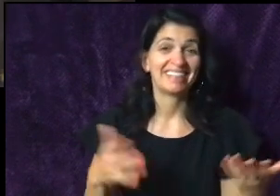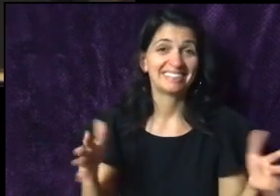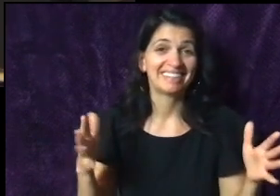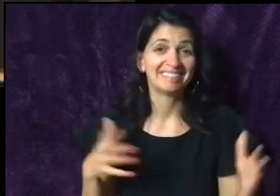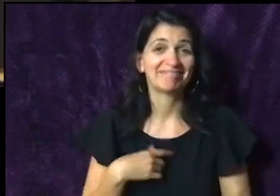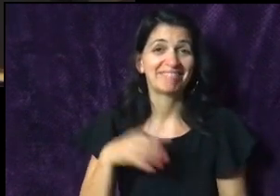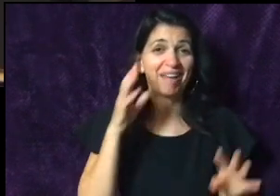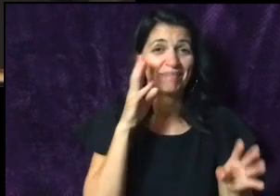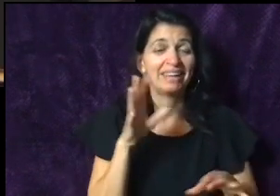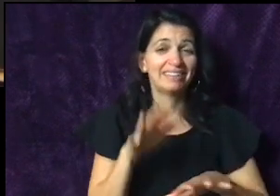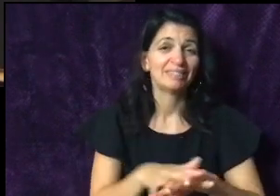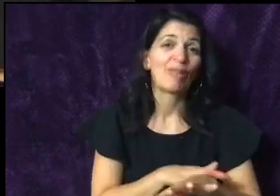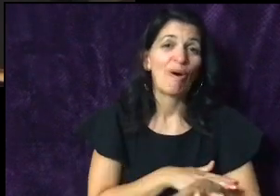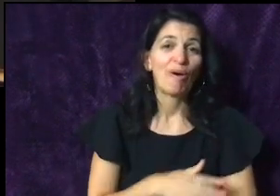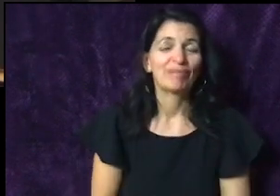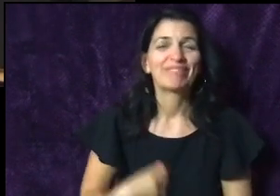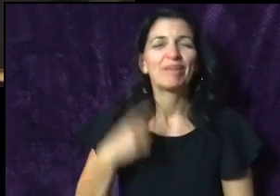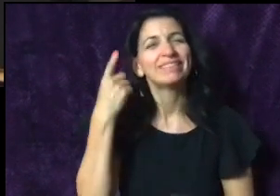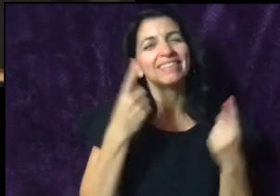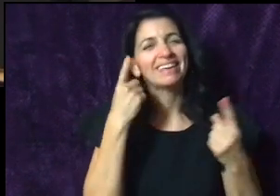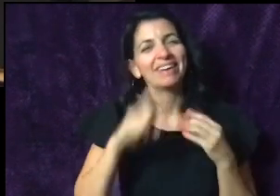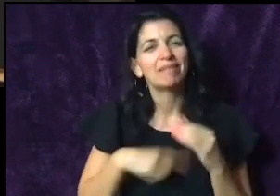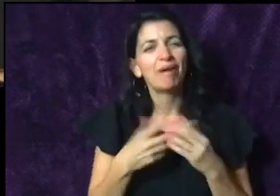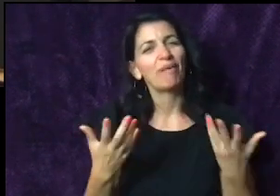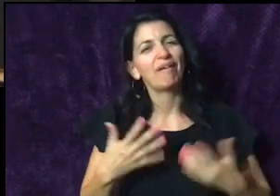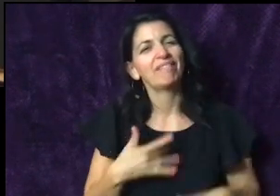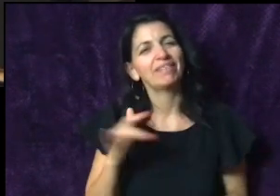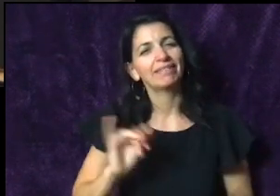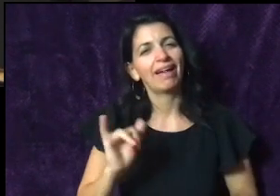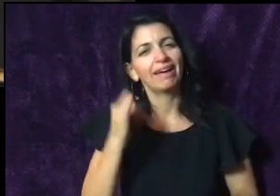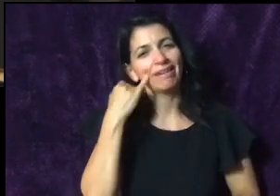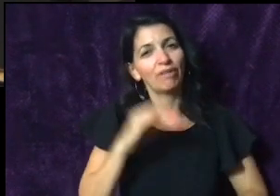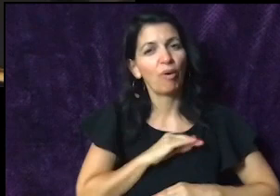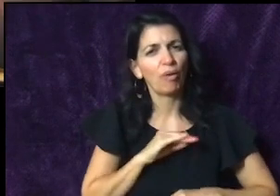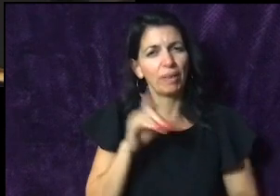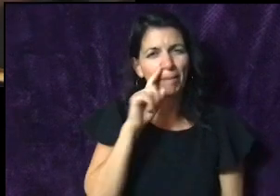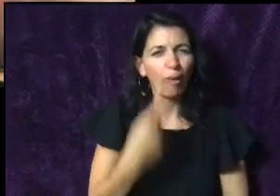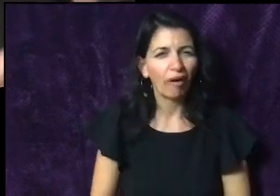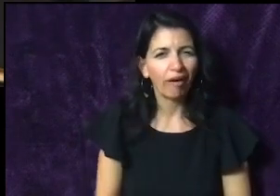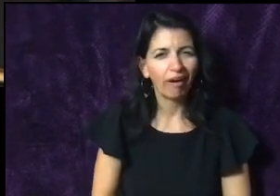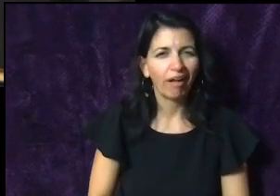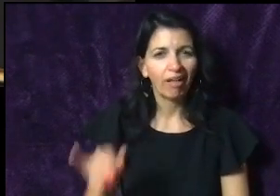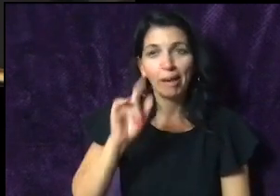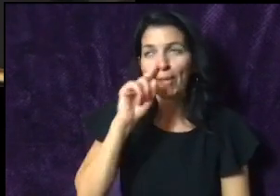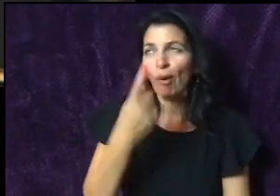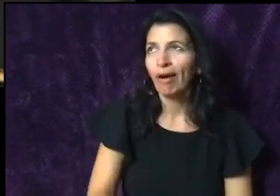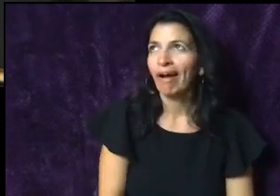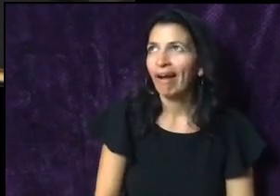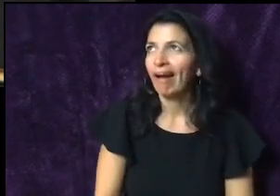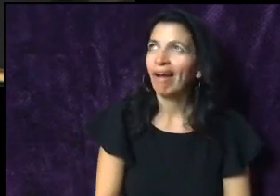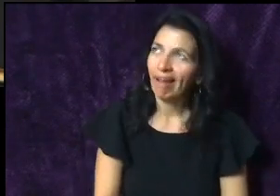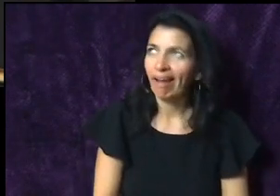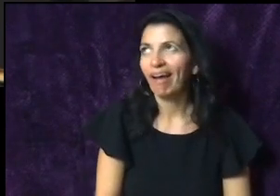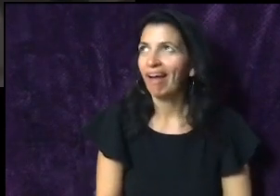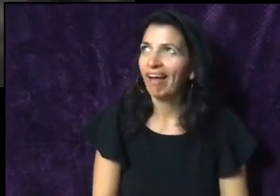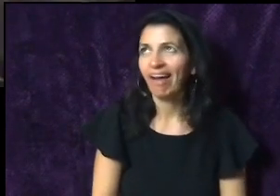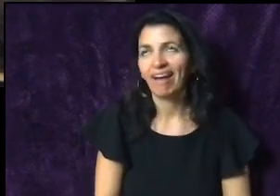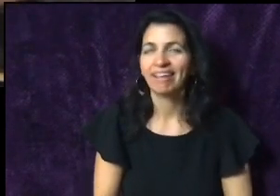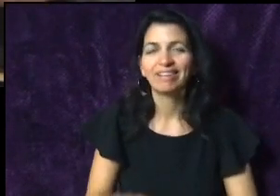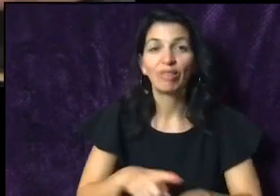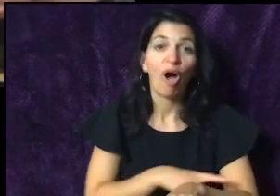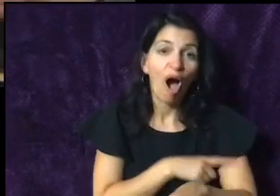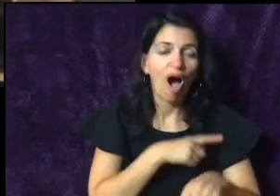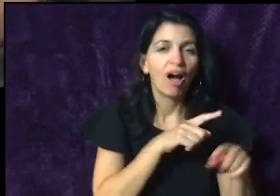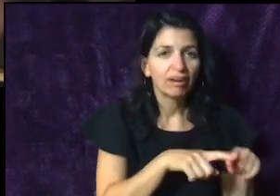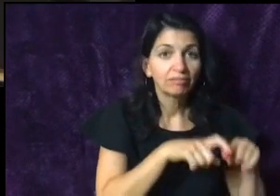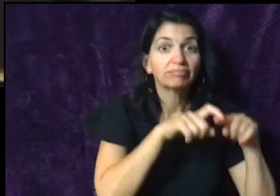And that's the melody. I made it slow, and I was thinking about what it feels like maybe to be a goalie, just kind of bored, right? It's kind of a boring melody. Nice